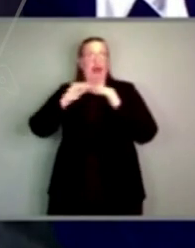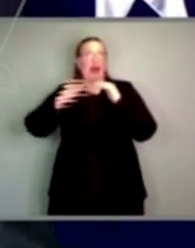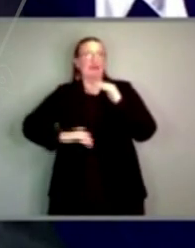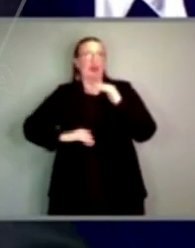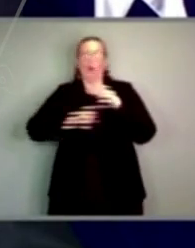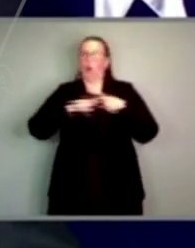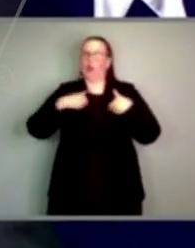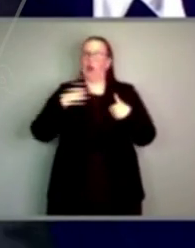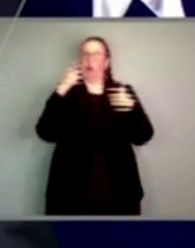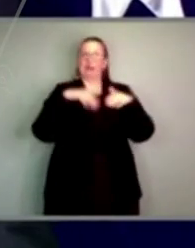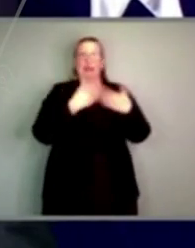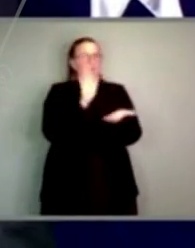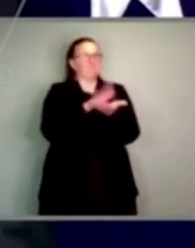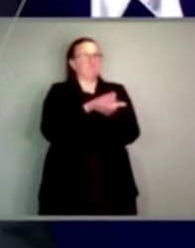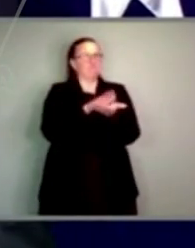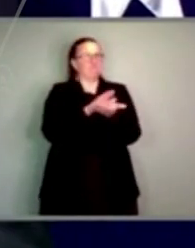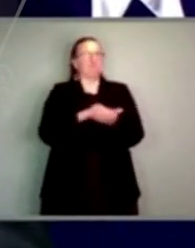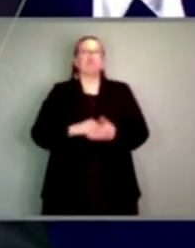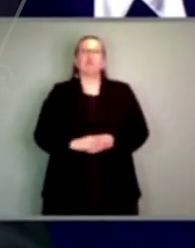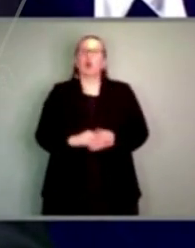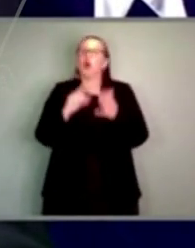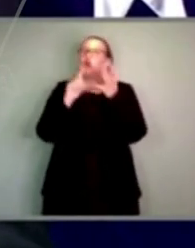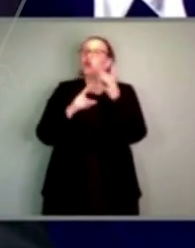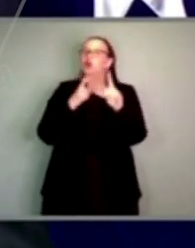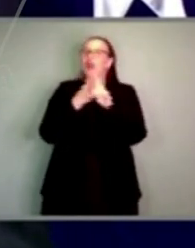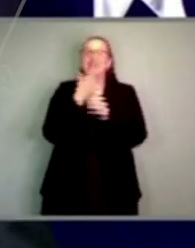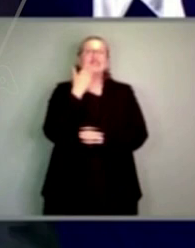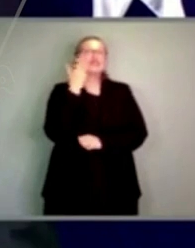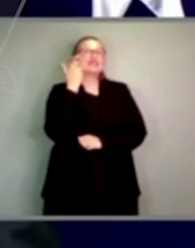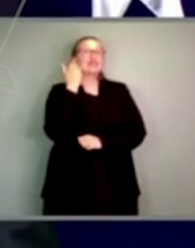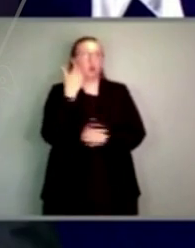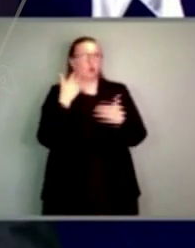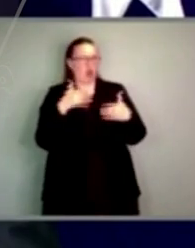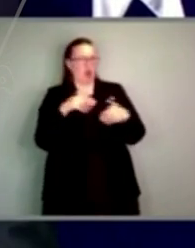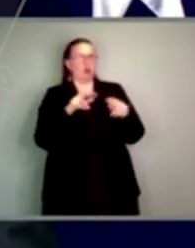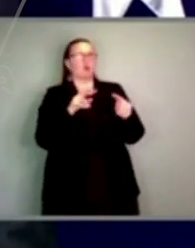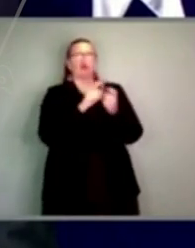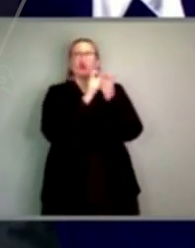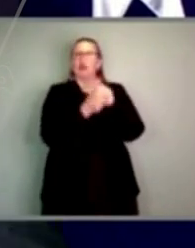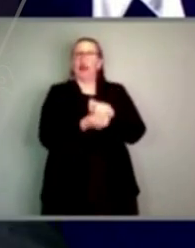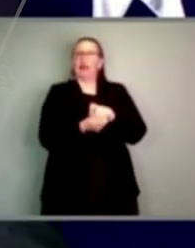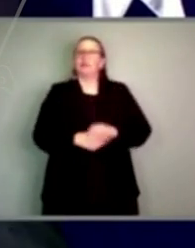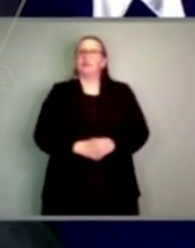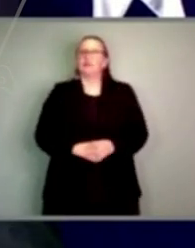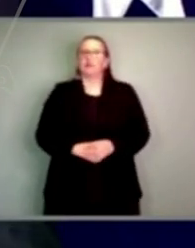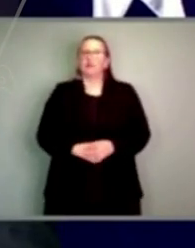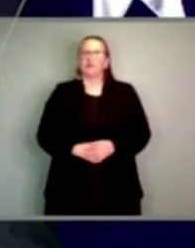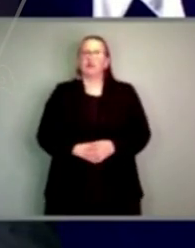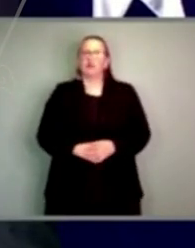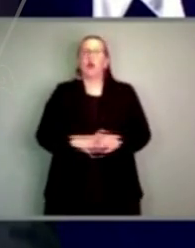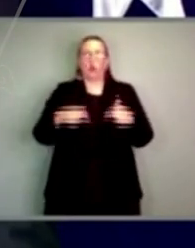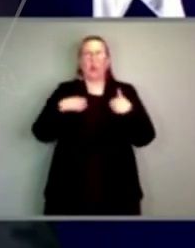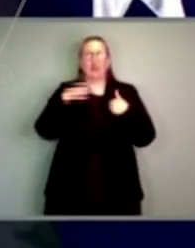met for the 50th time since its formation. Morrison believes the most reasonable thing to do is to know who has